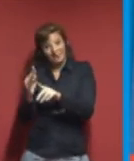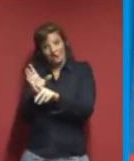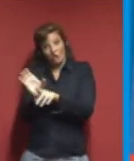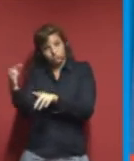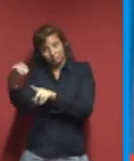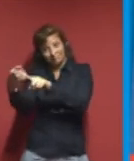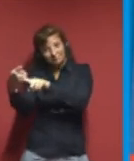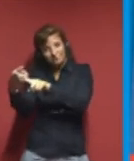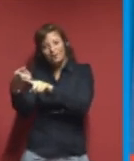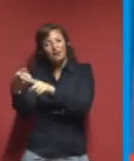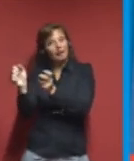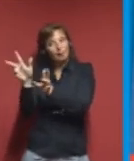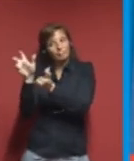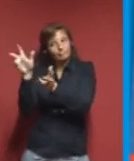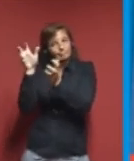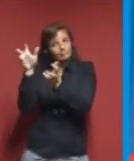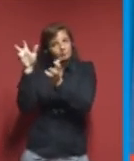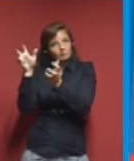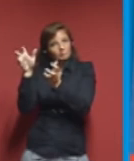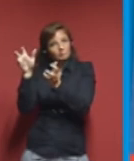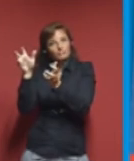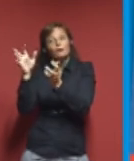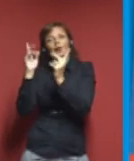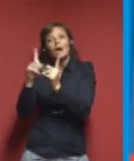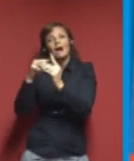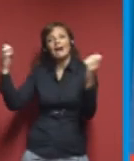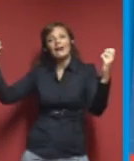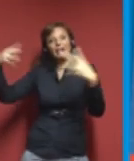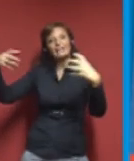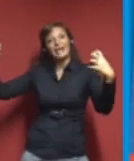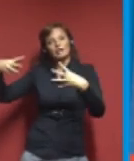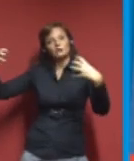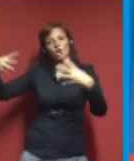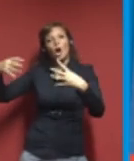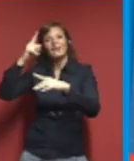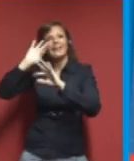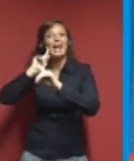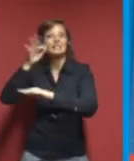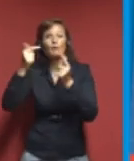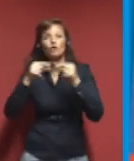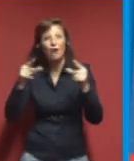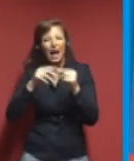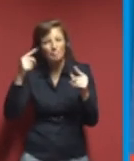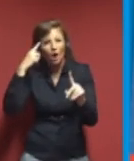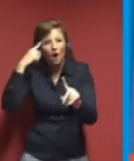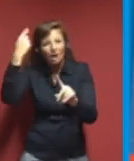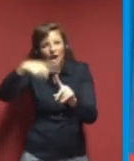Japan and sending those to a database at safecast.com. And you can see here the